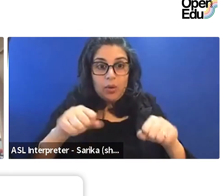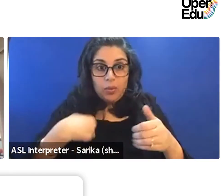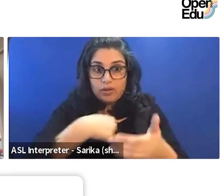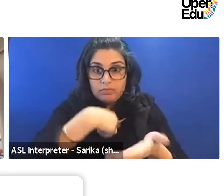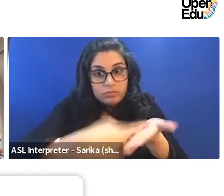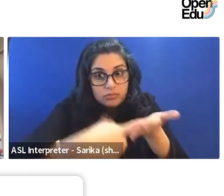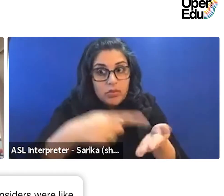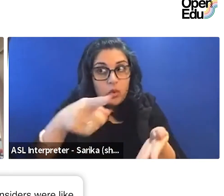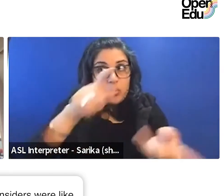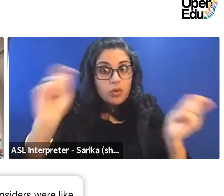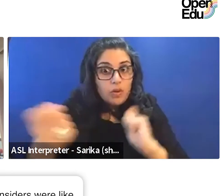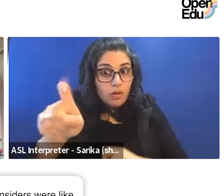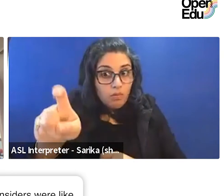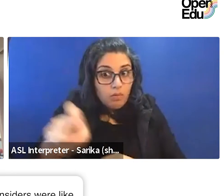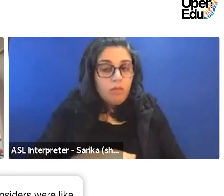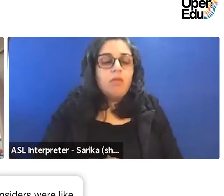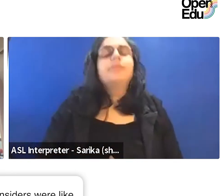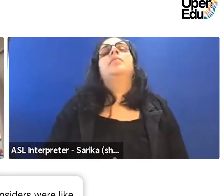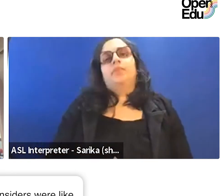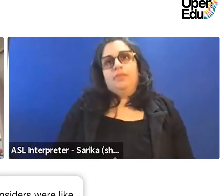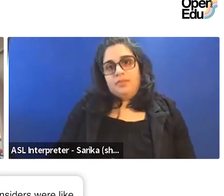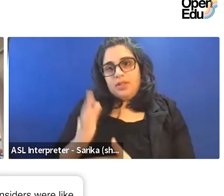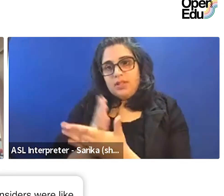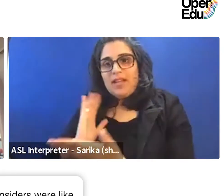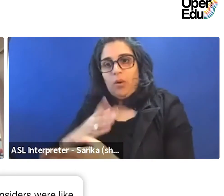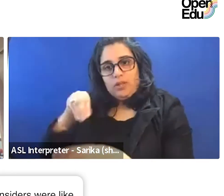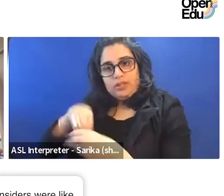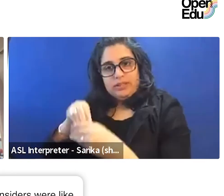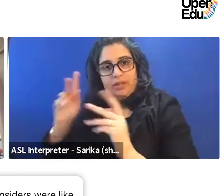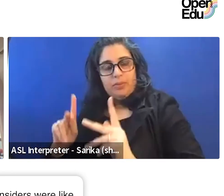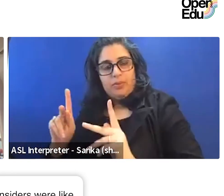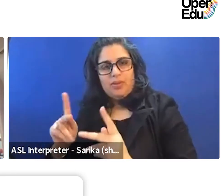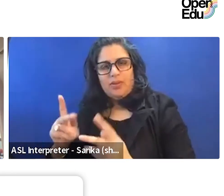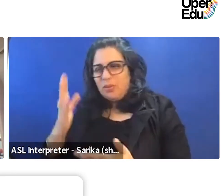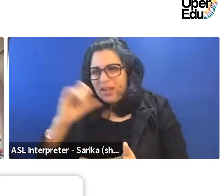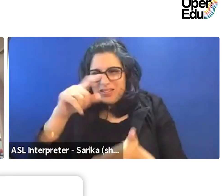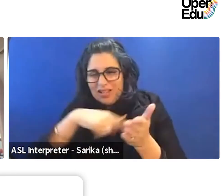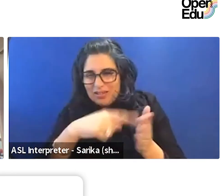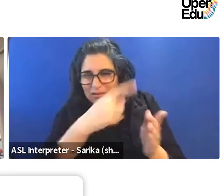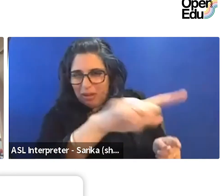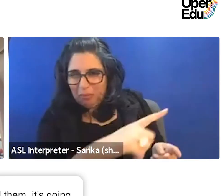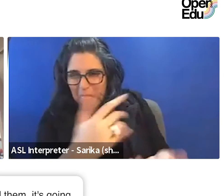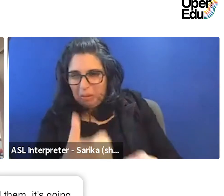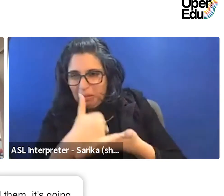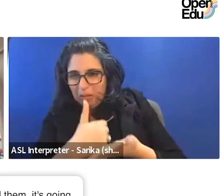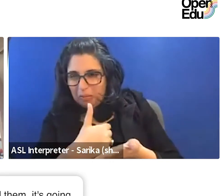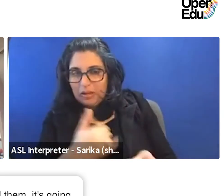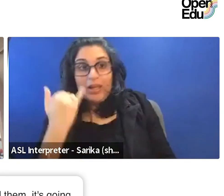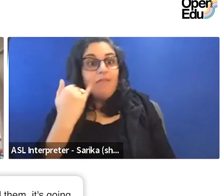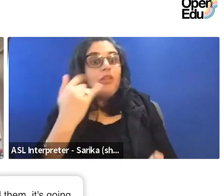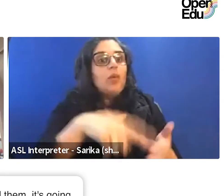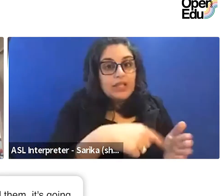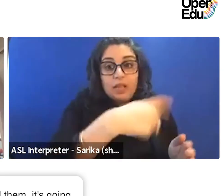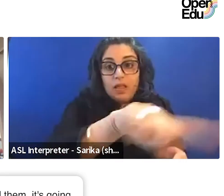that? Some of our insiders were like, why don't you just cancel them? That's going to help us. If you cancel